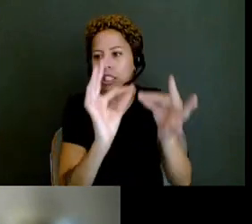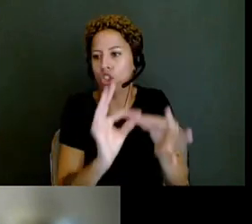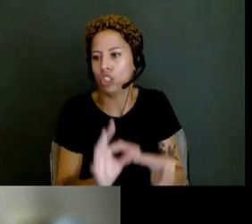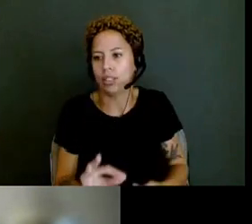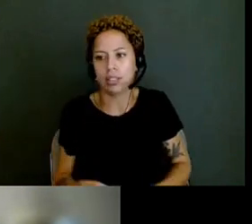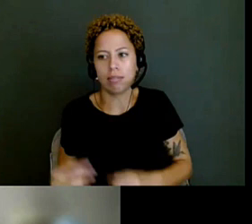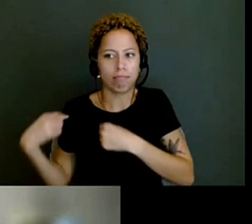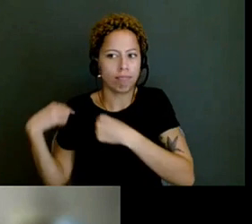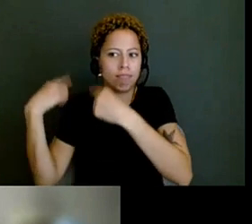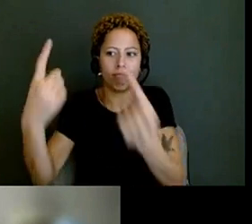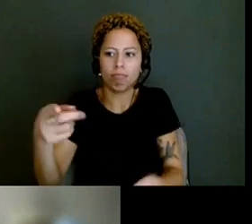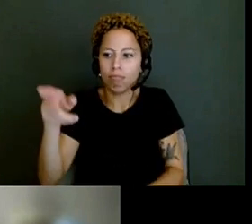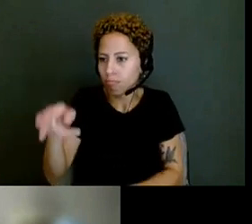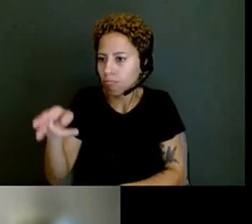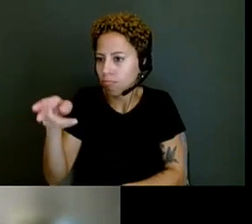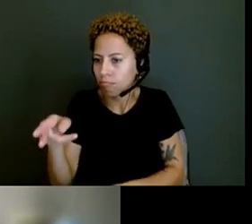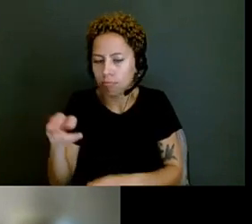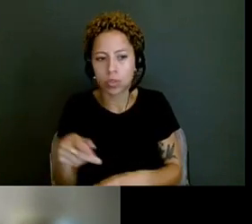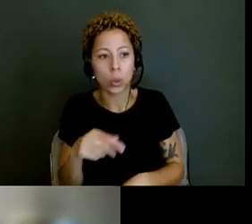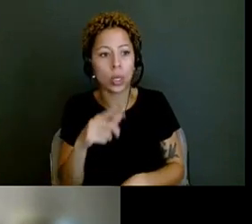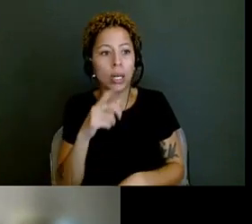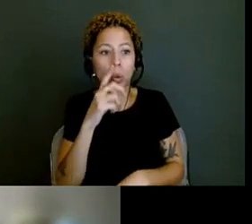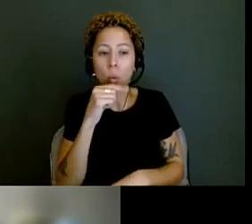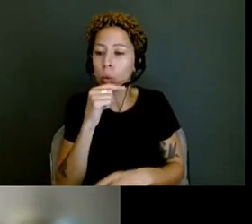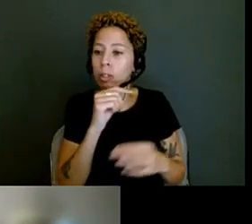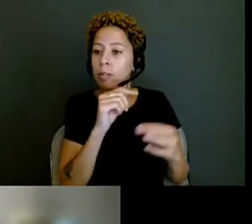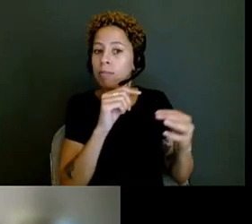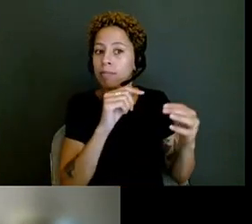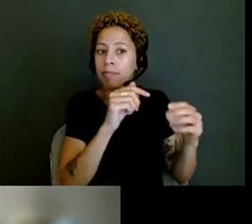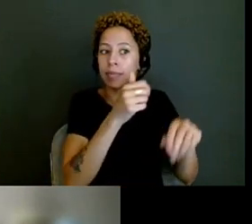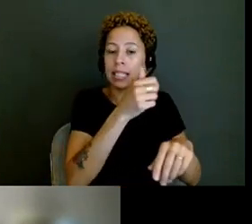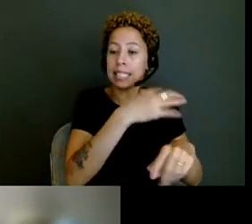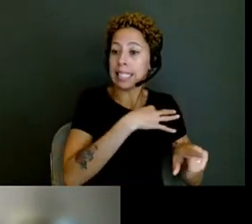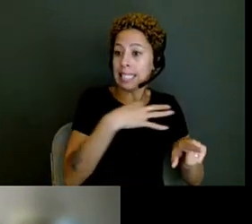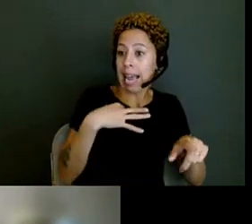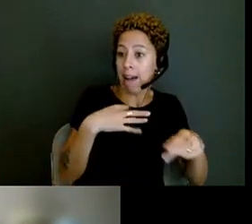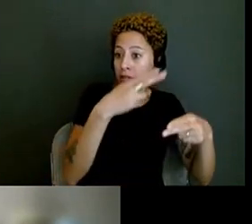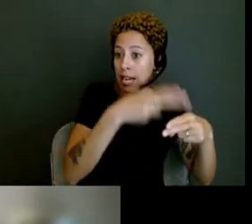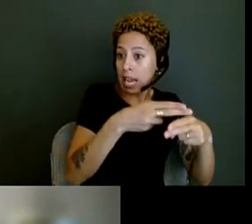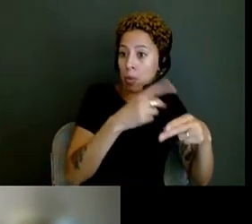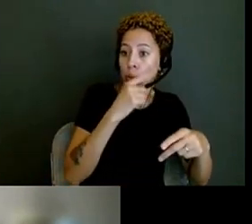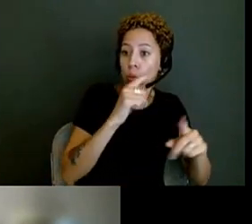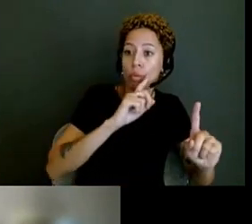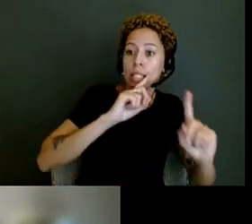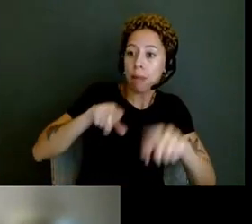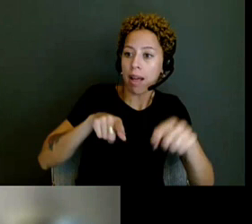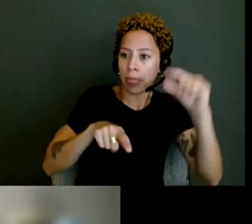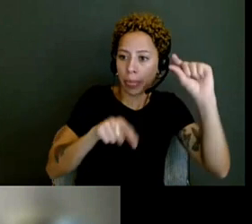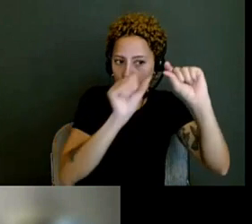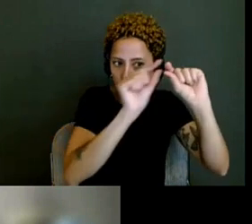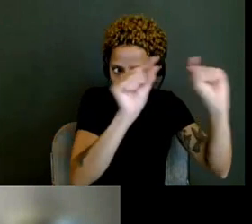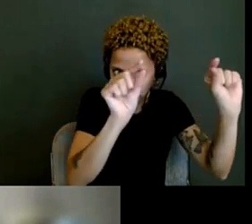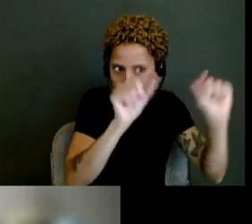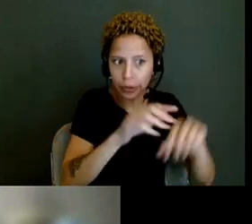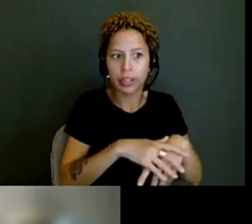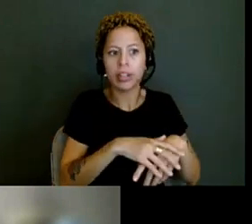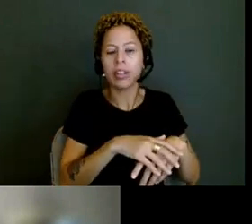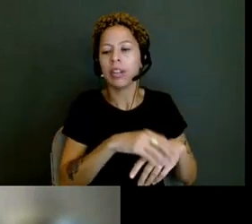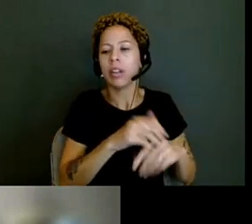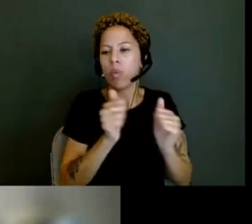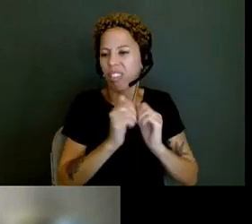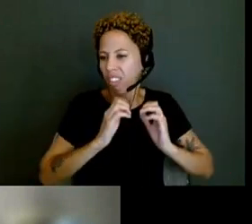have whoever's contributed to the conversation here on the left. You'll see your client's responses. Everything has date and timestamps on